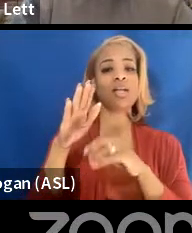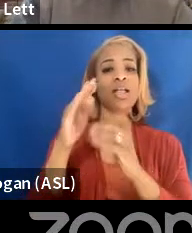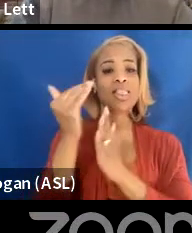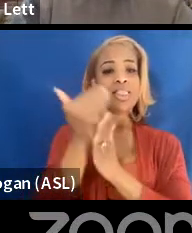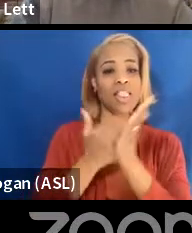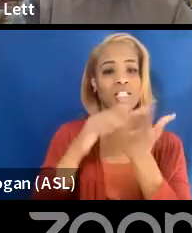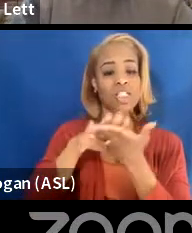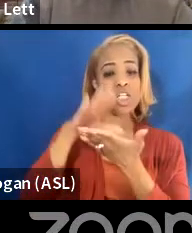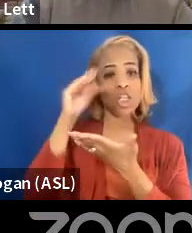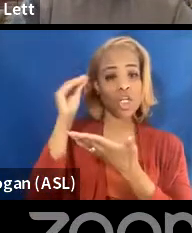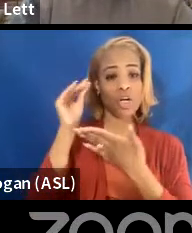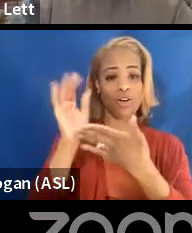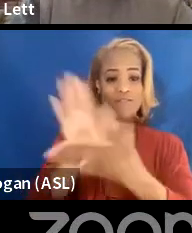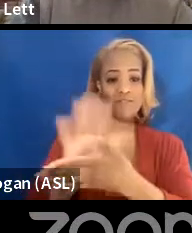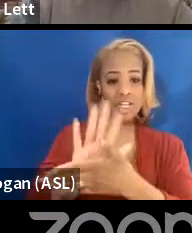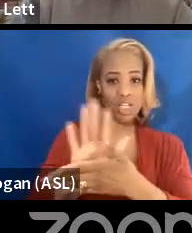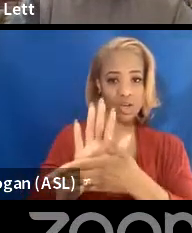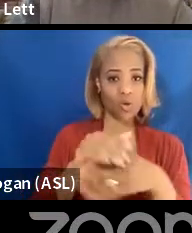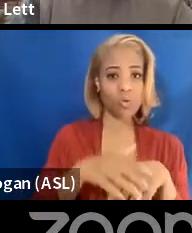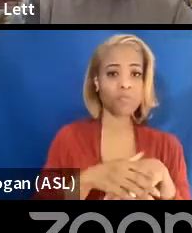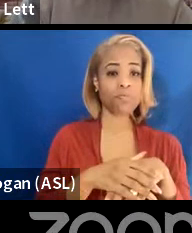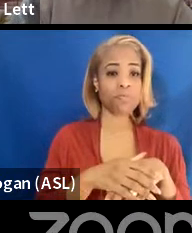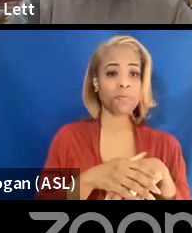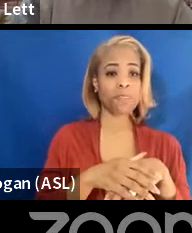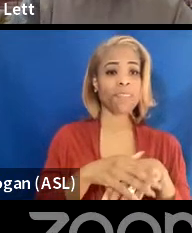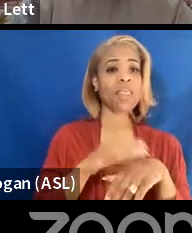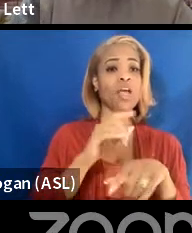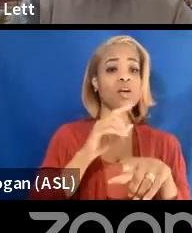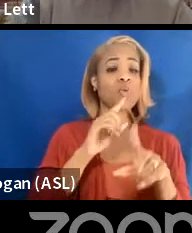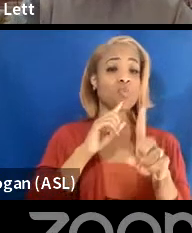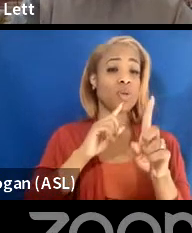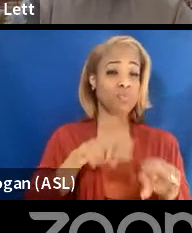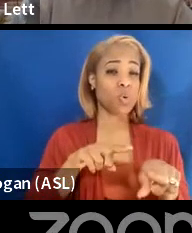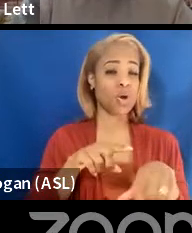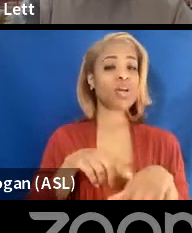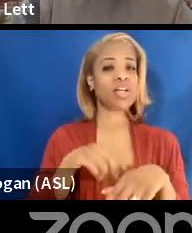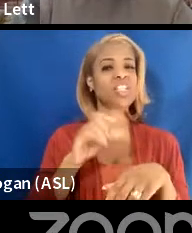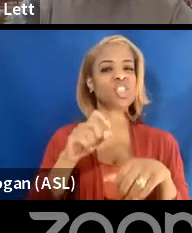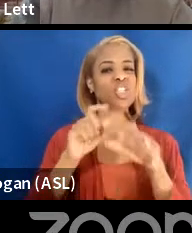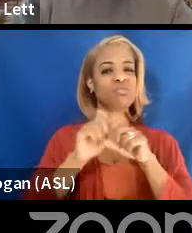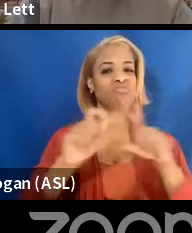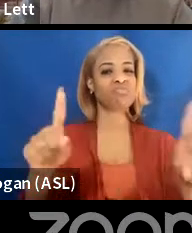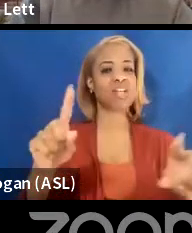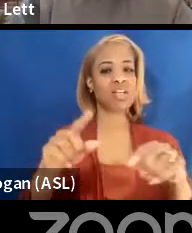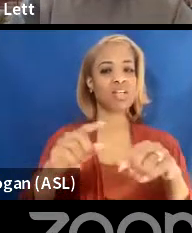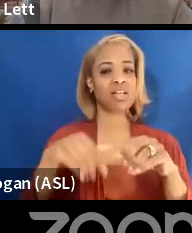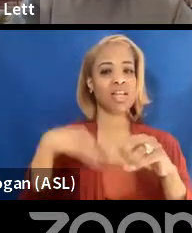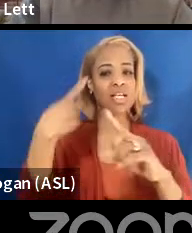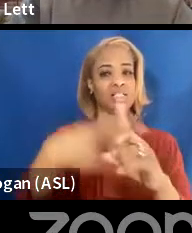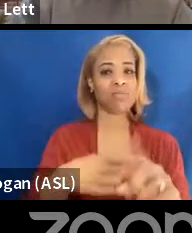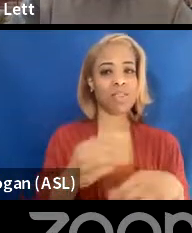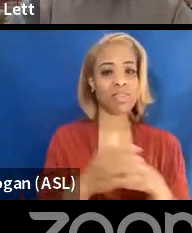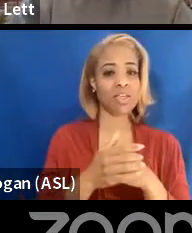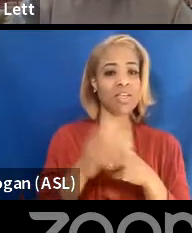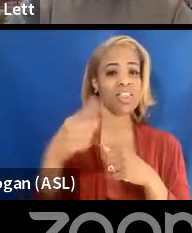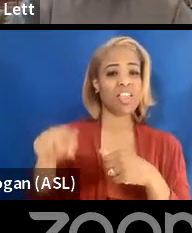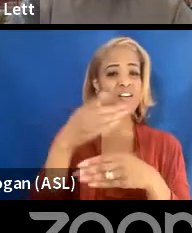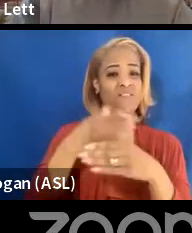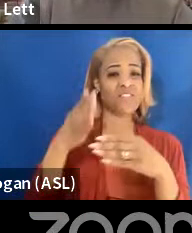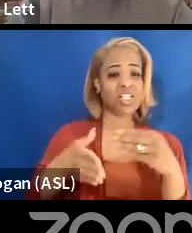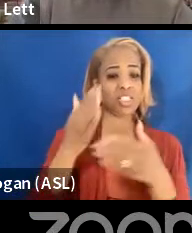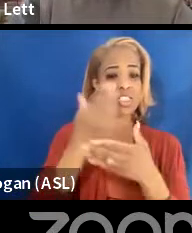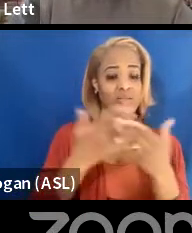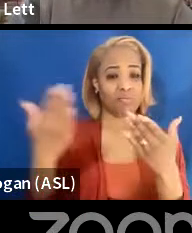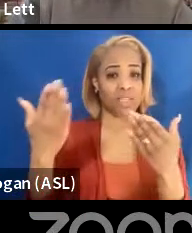yes. Okay. And the report should come out next month and the video okay. should come out next month. They're finishing up some things right